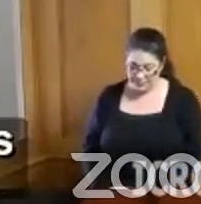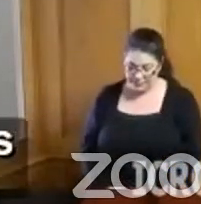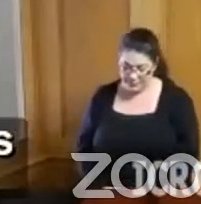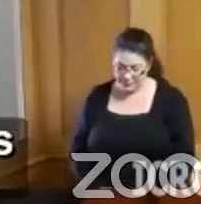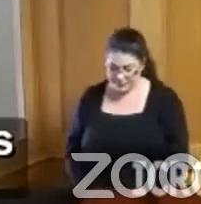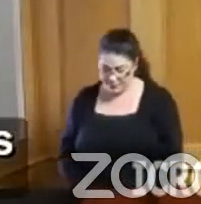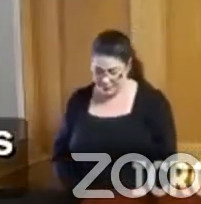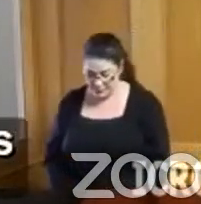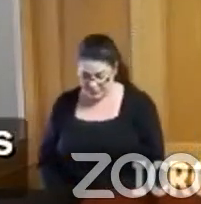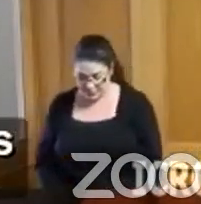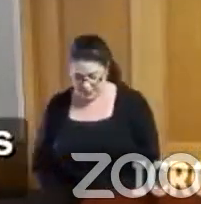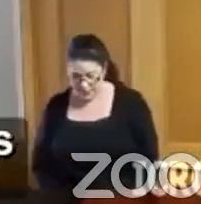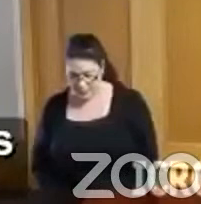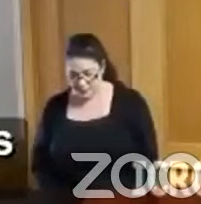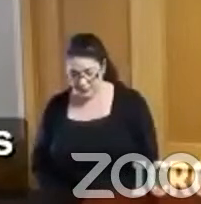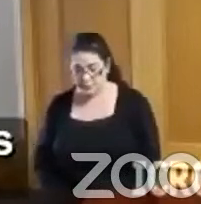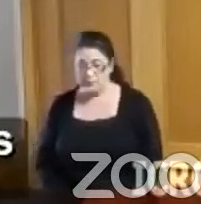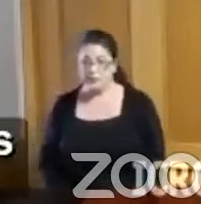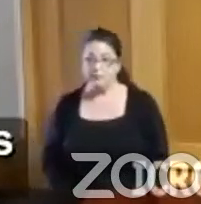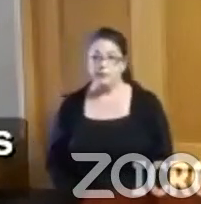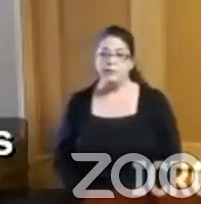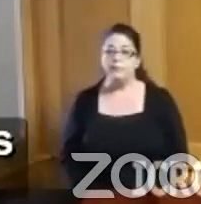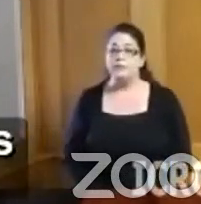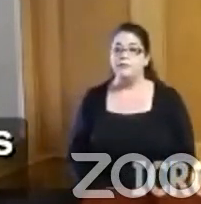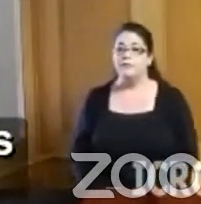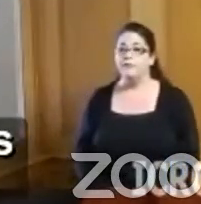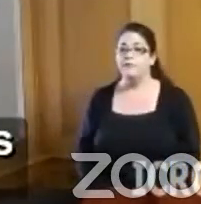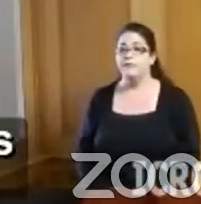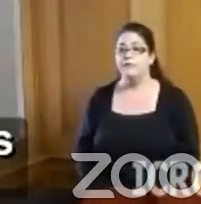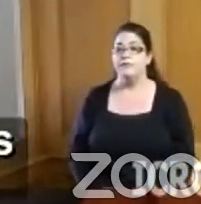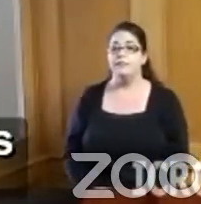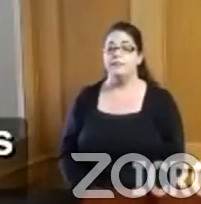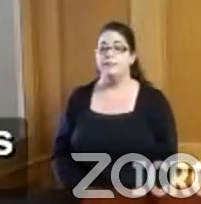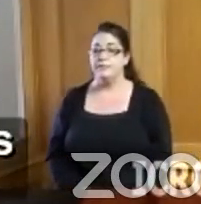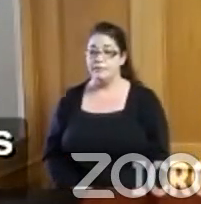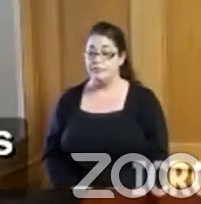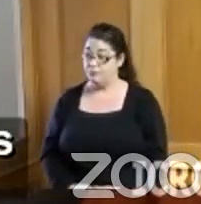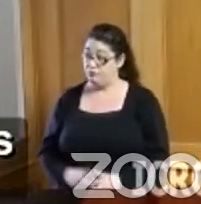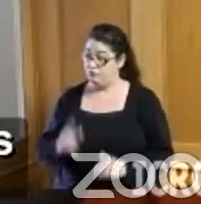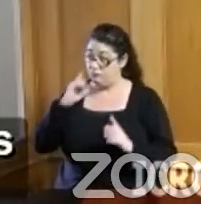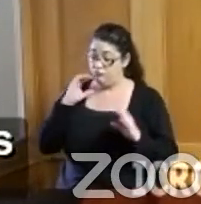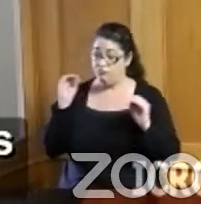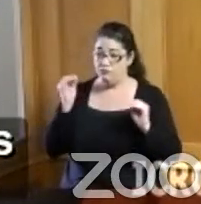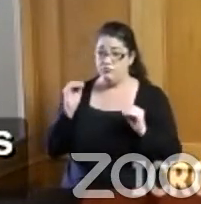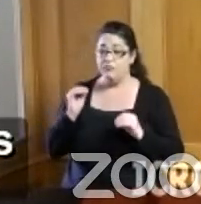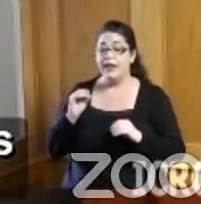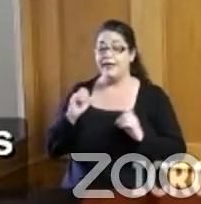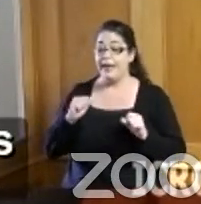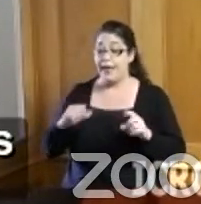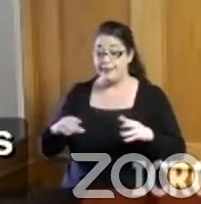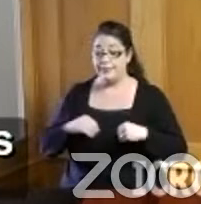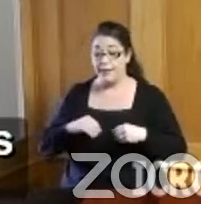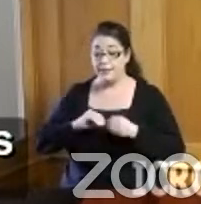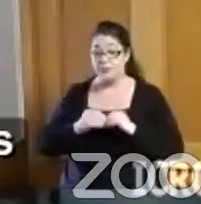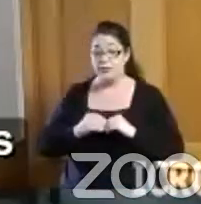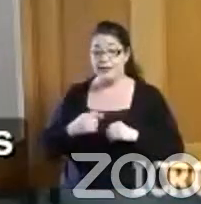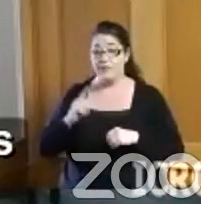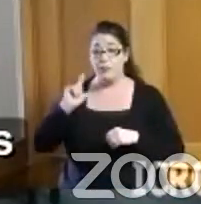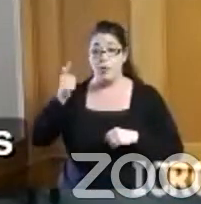you. All righty, no further discussion. Can I have a motion to adopt item number 7?